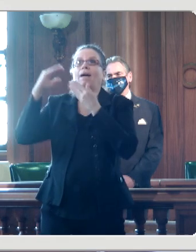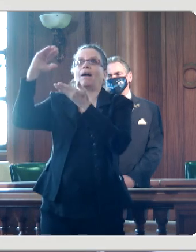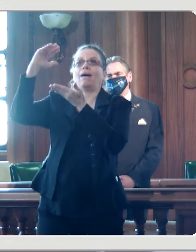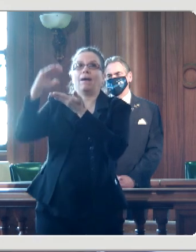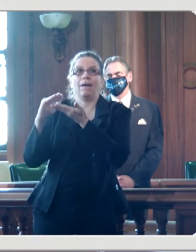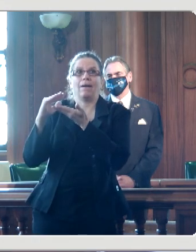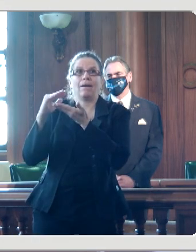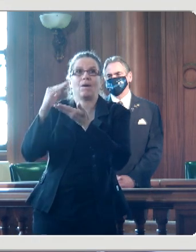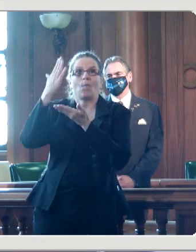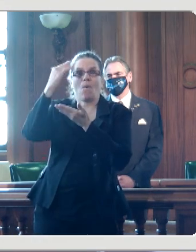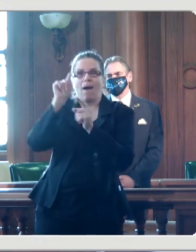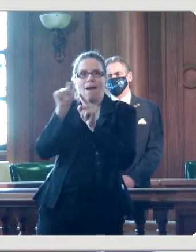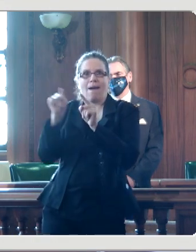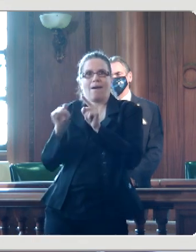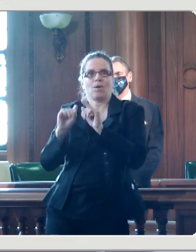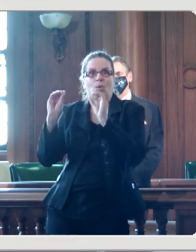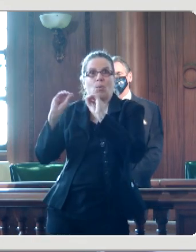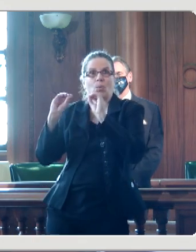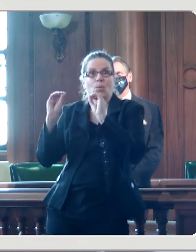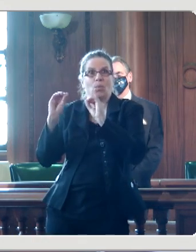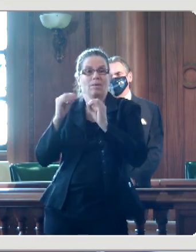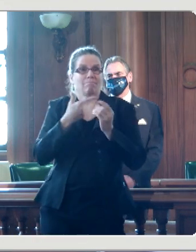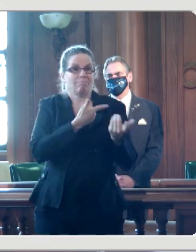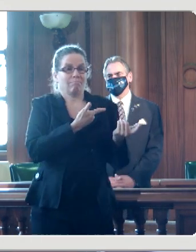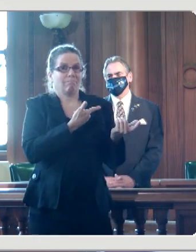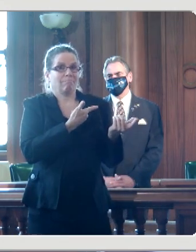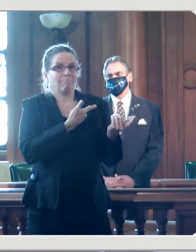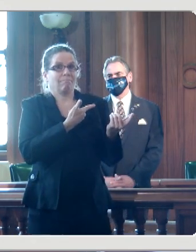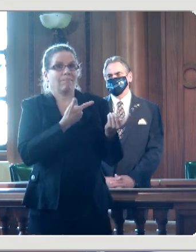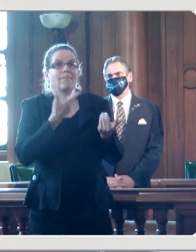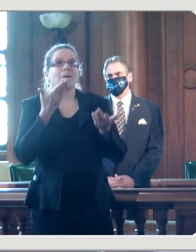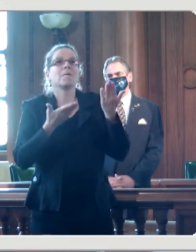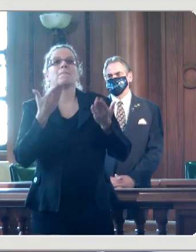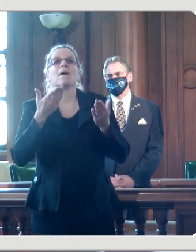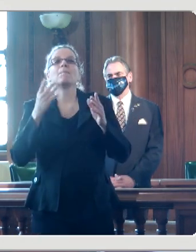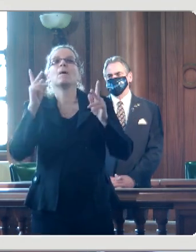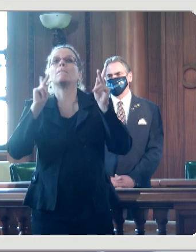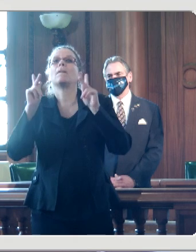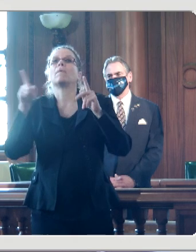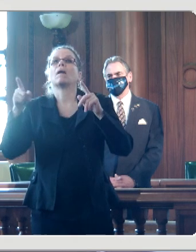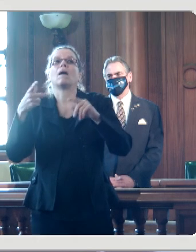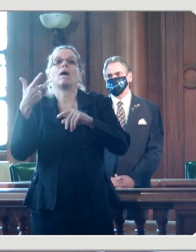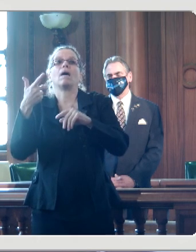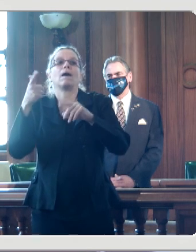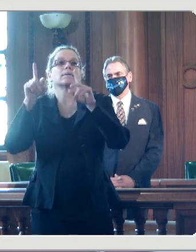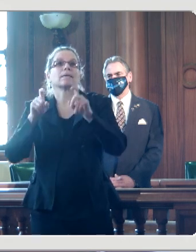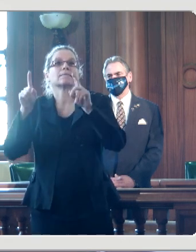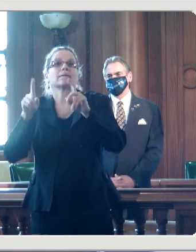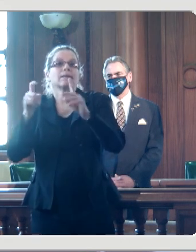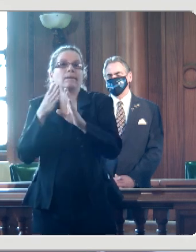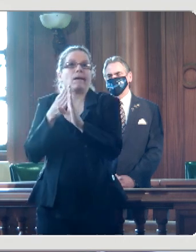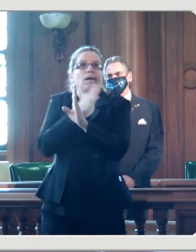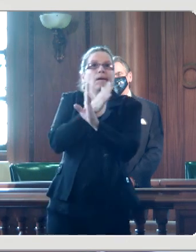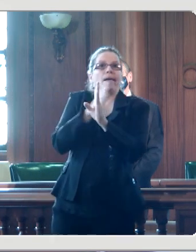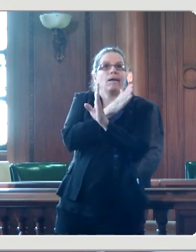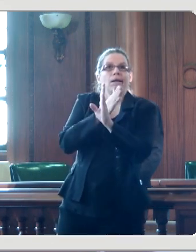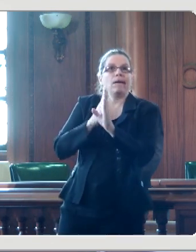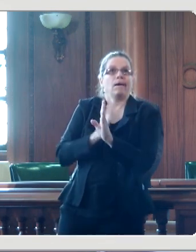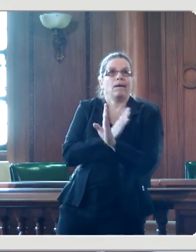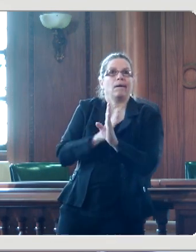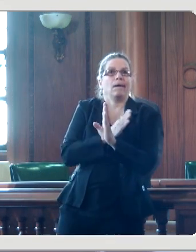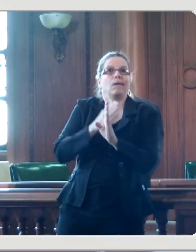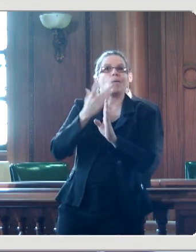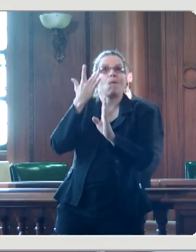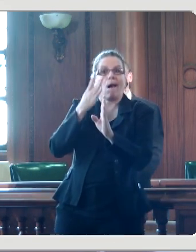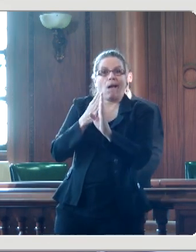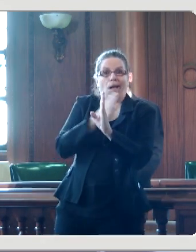test who might have done so either to try to travel or whatever reason? I mean, are you concerned about the lack of testing that seems to be coming out? It just seems to be people